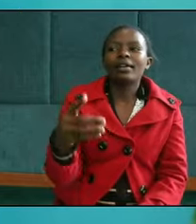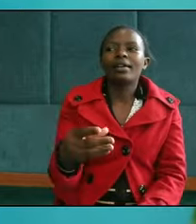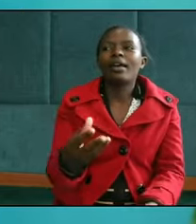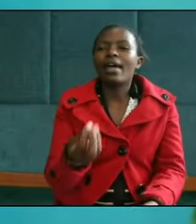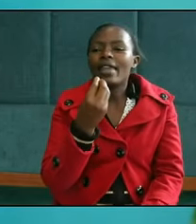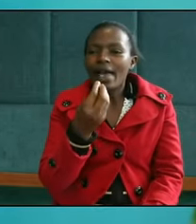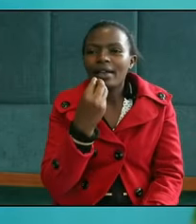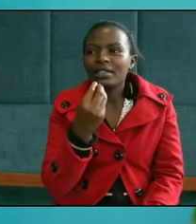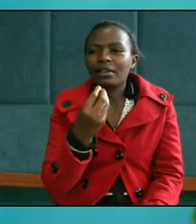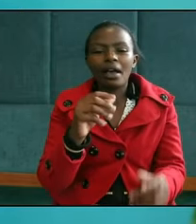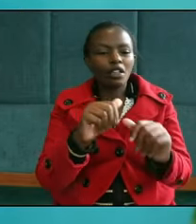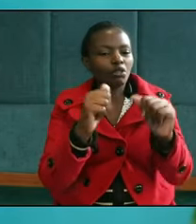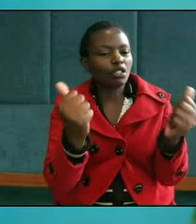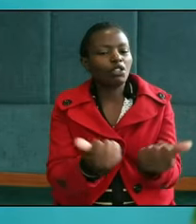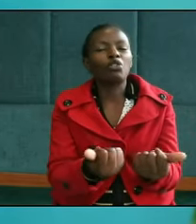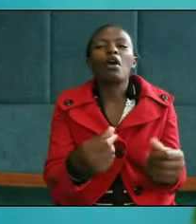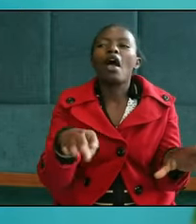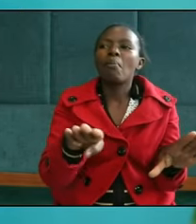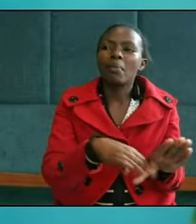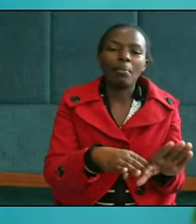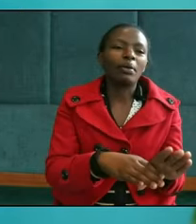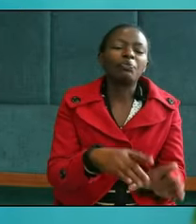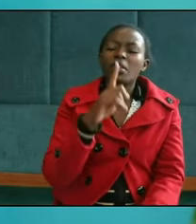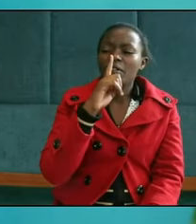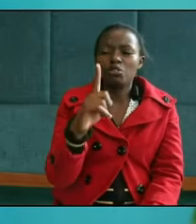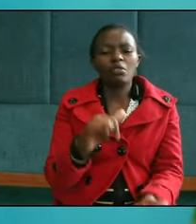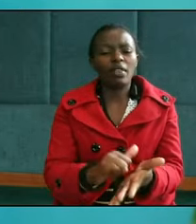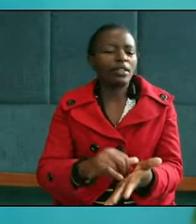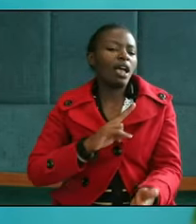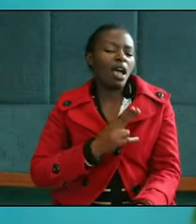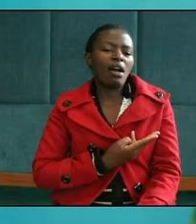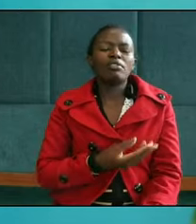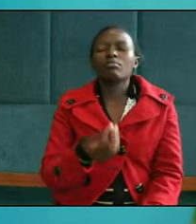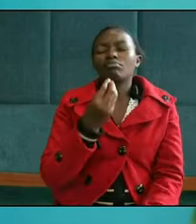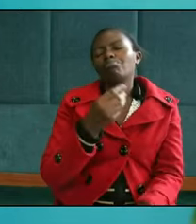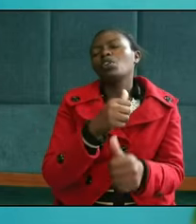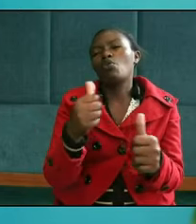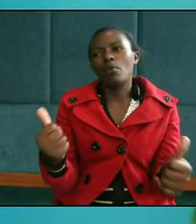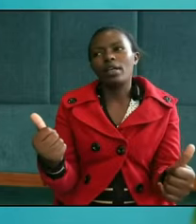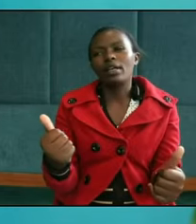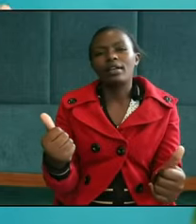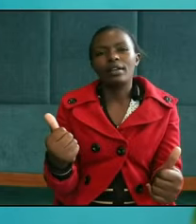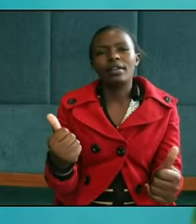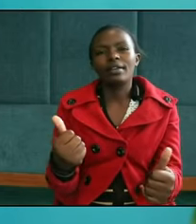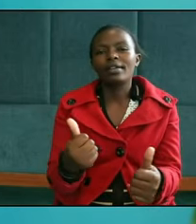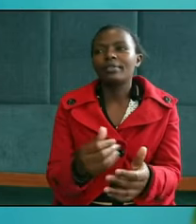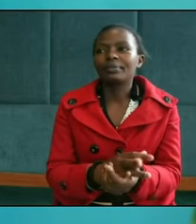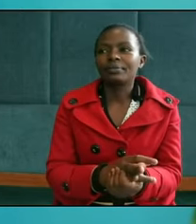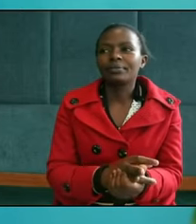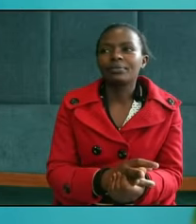who make sure we eat the right diet and by extension make food a test of